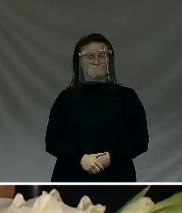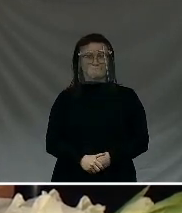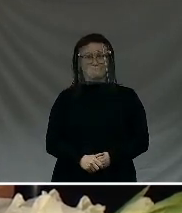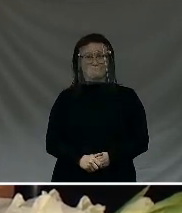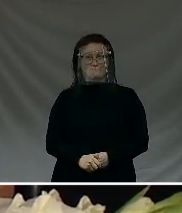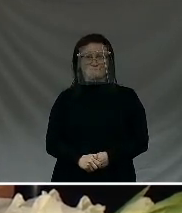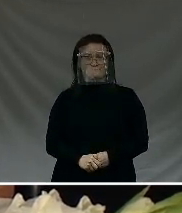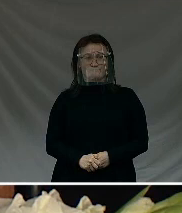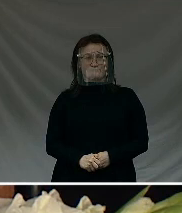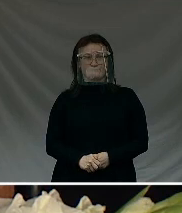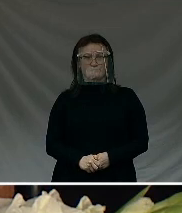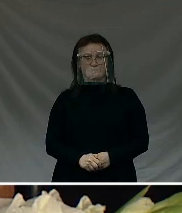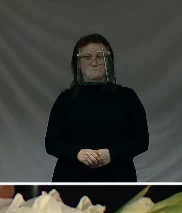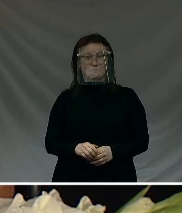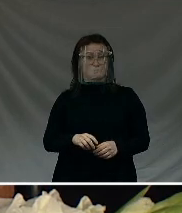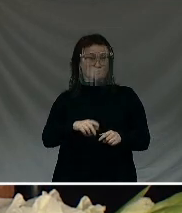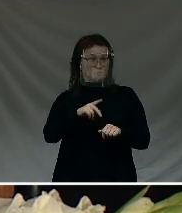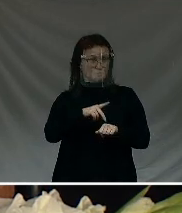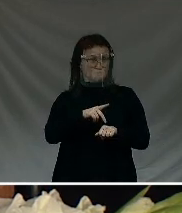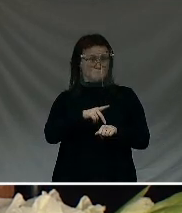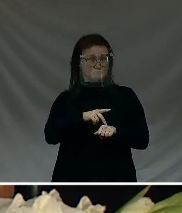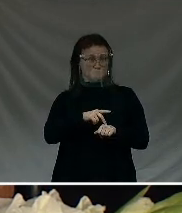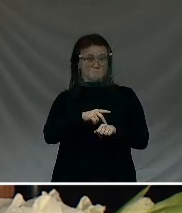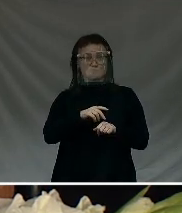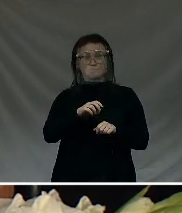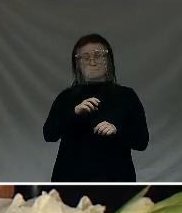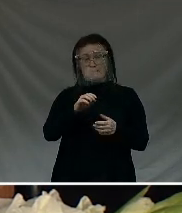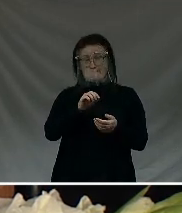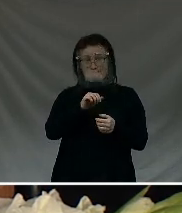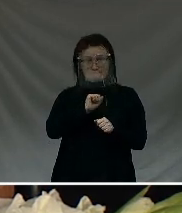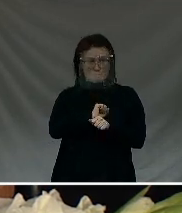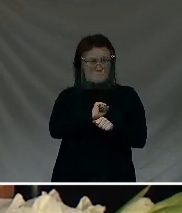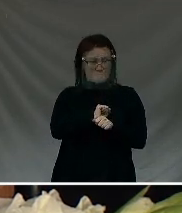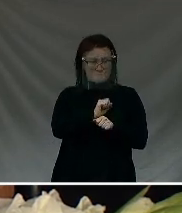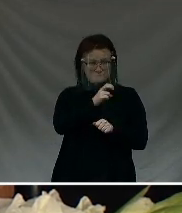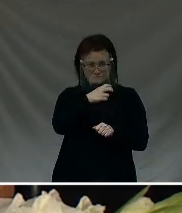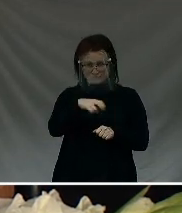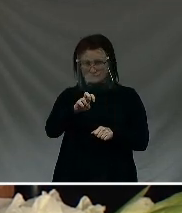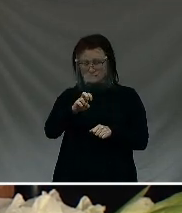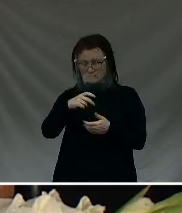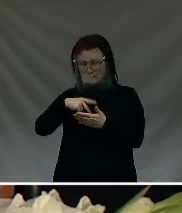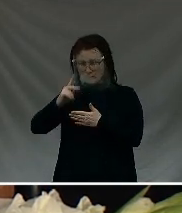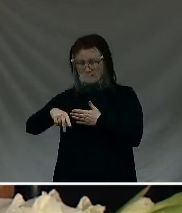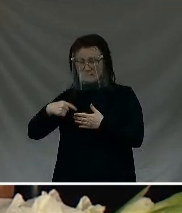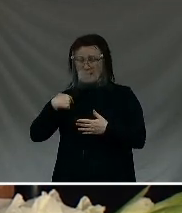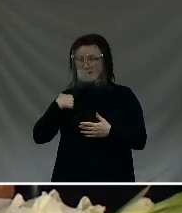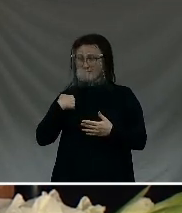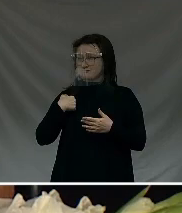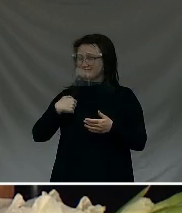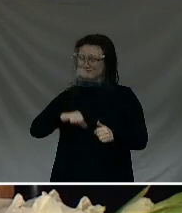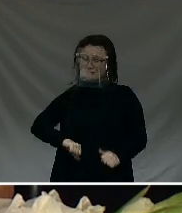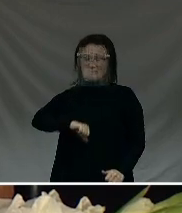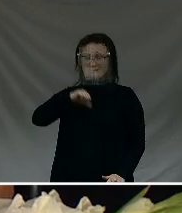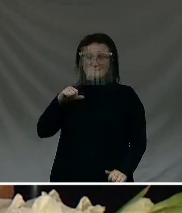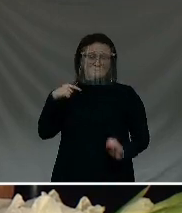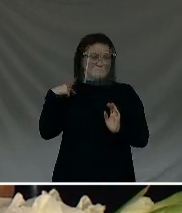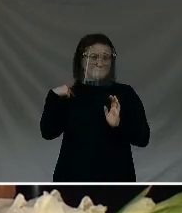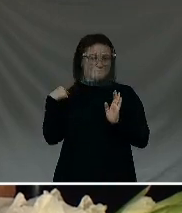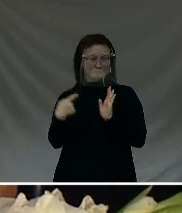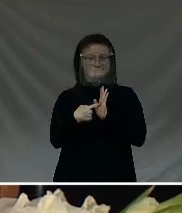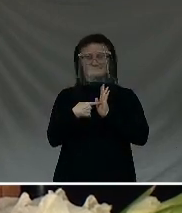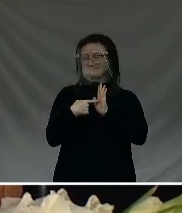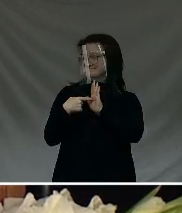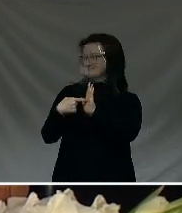As principal of the Employment and Transition Program, I proudly present the ETP exiting class of